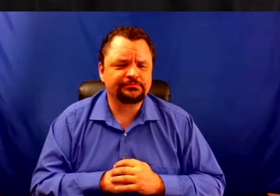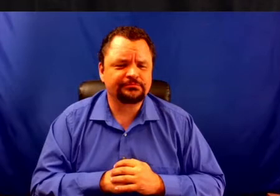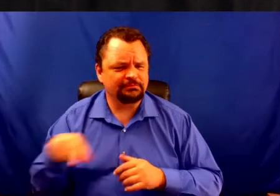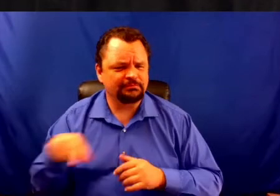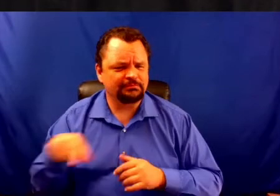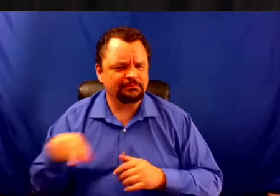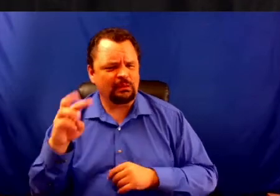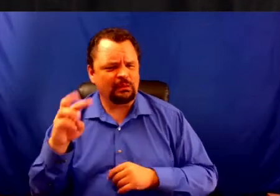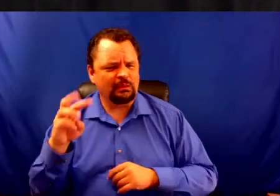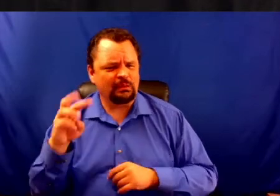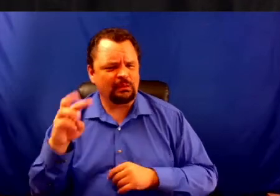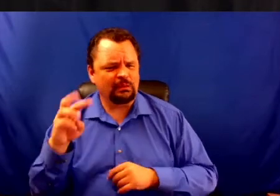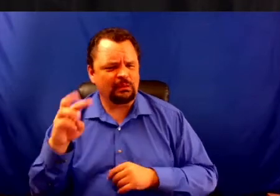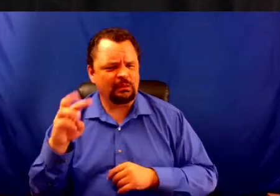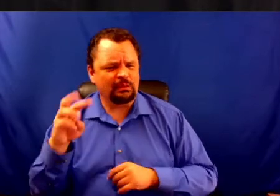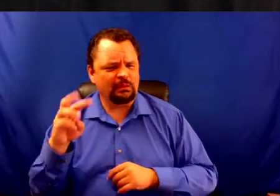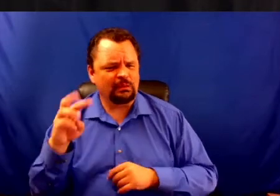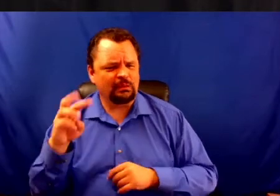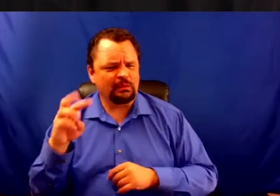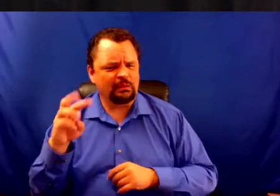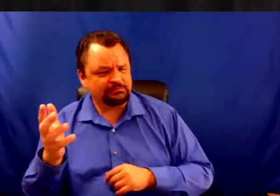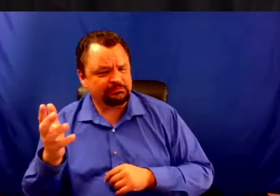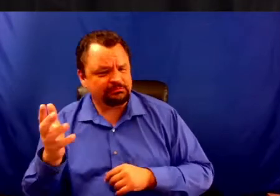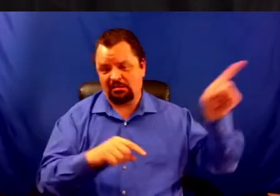being worked on.